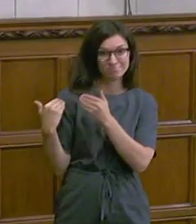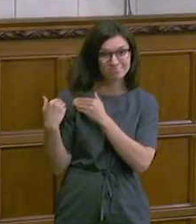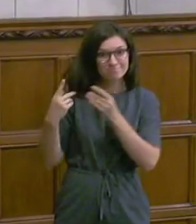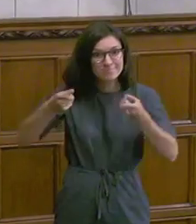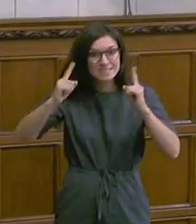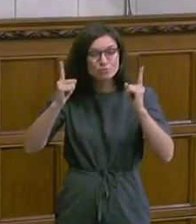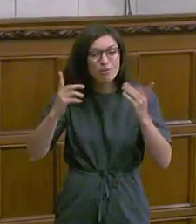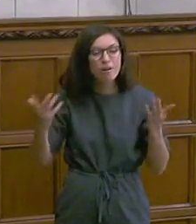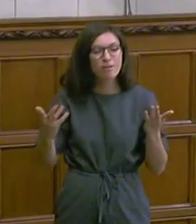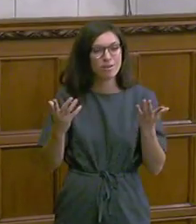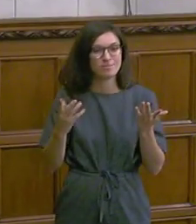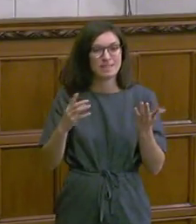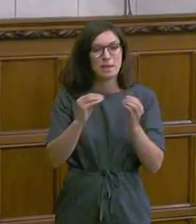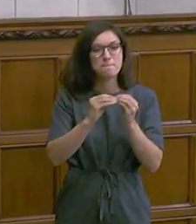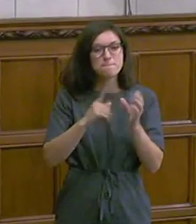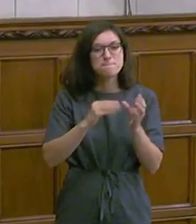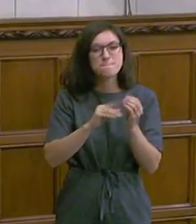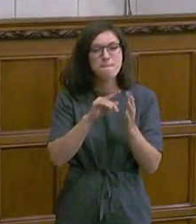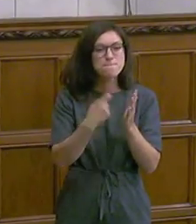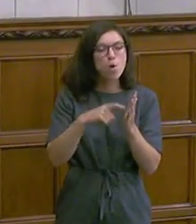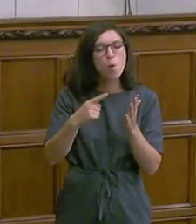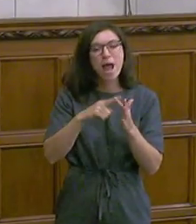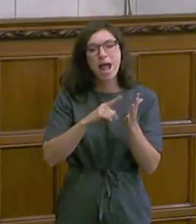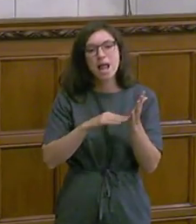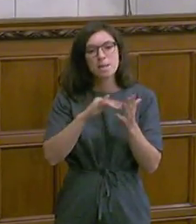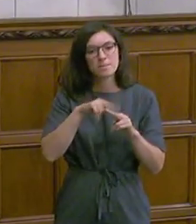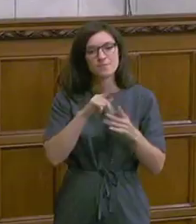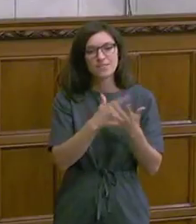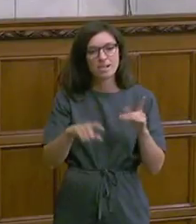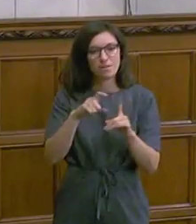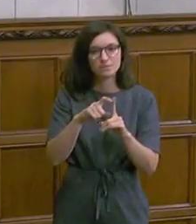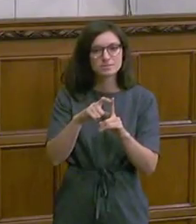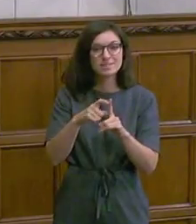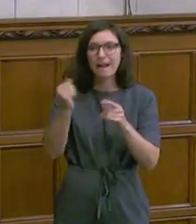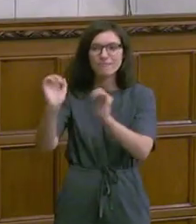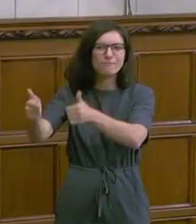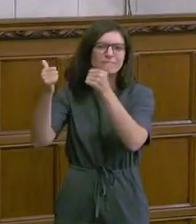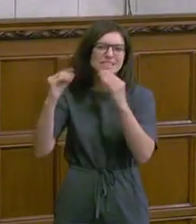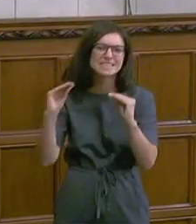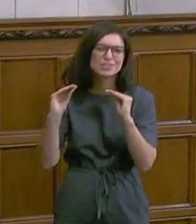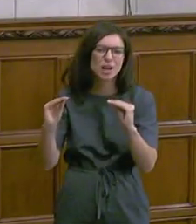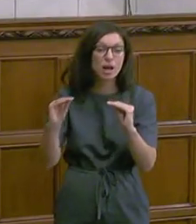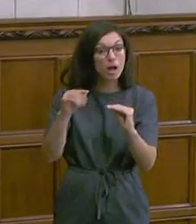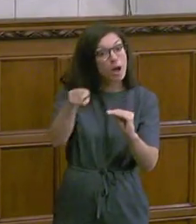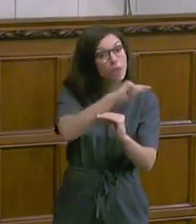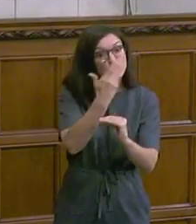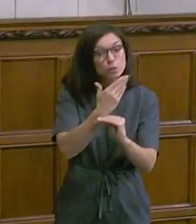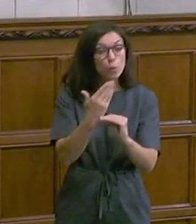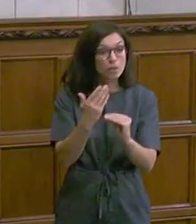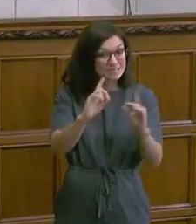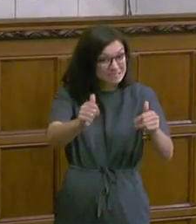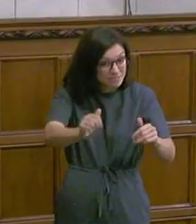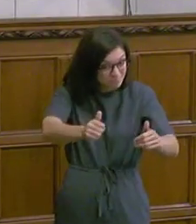from Bristol North West's constituency. And I wonder what will happen to those children. Now, I